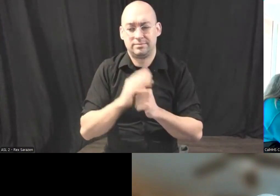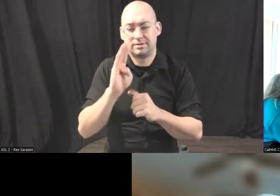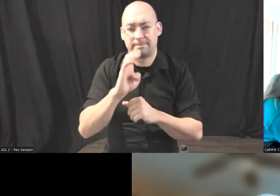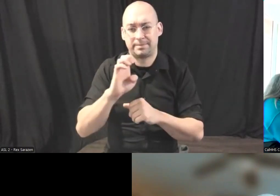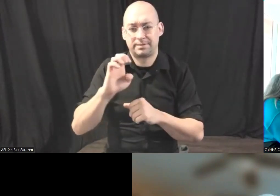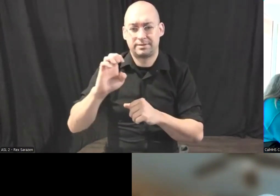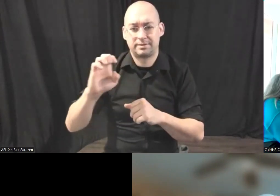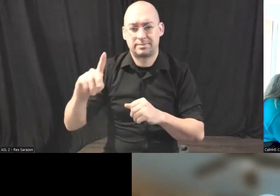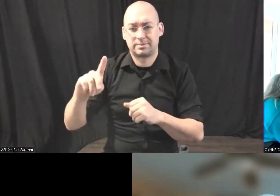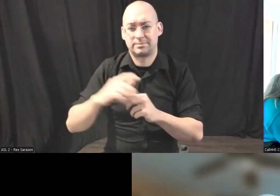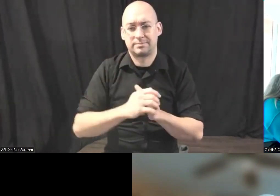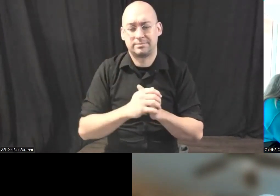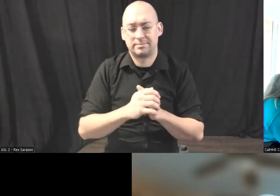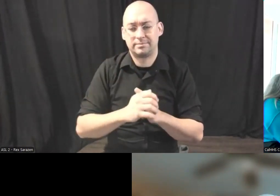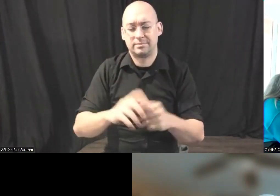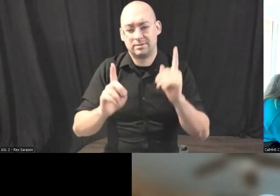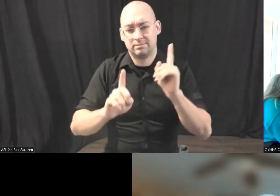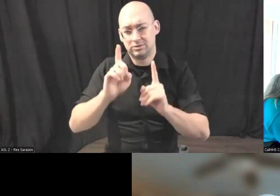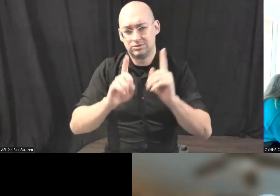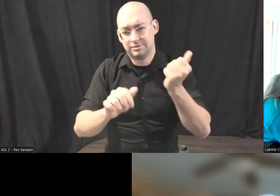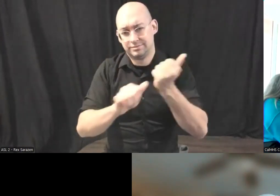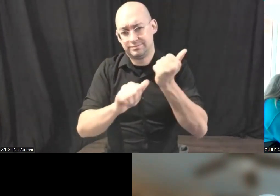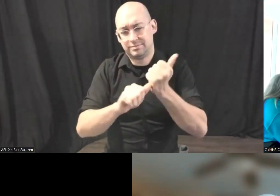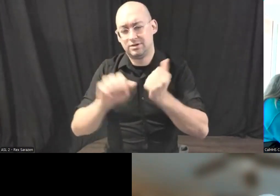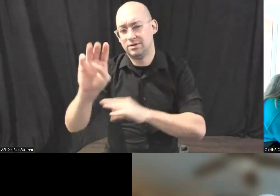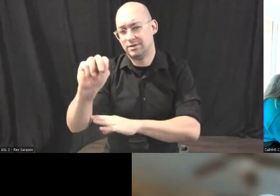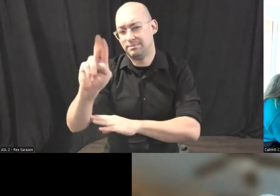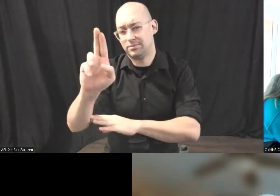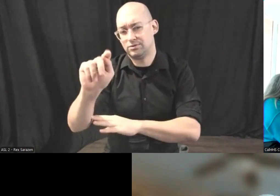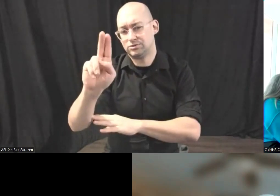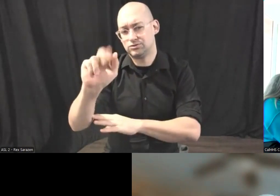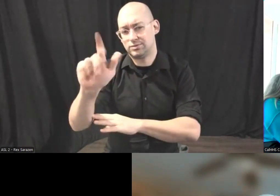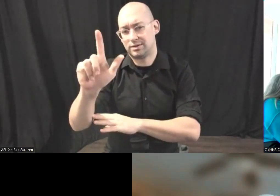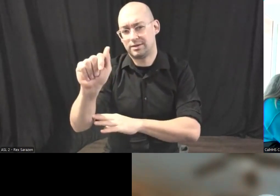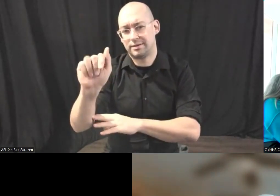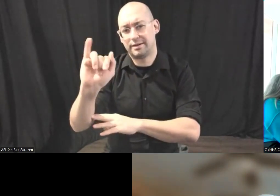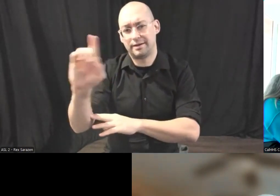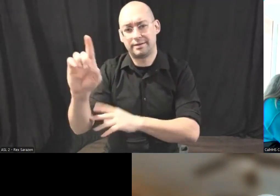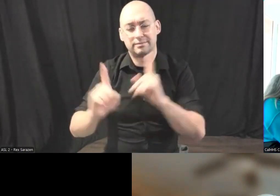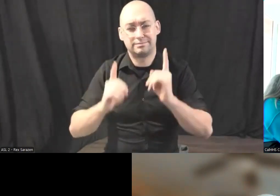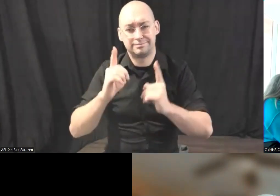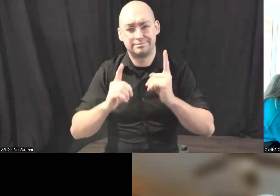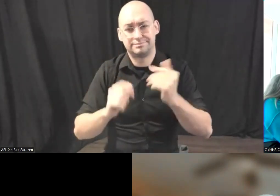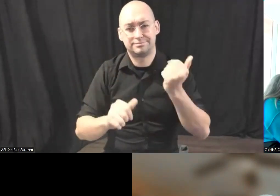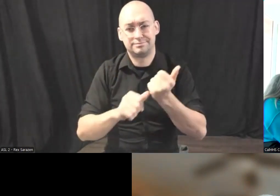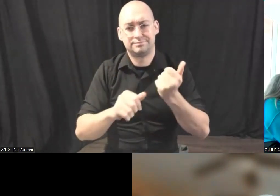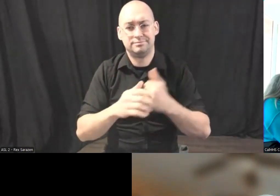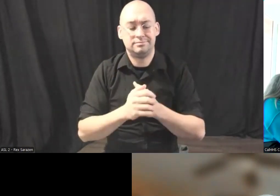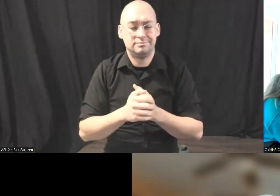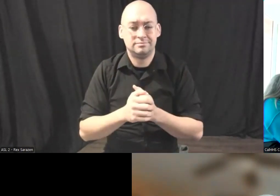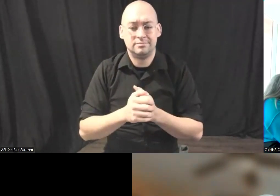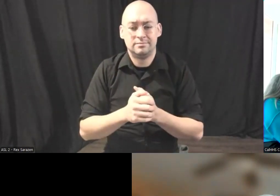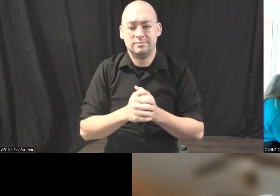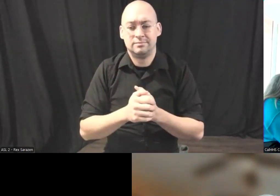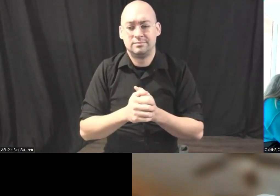and mutual aid with other like setting types was also exhausted quite quickly. Like, yes, we can do